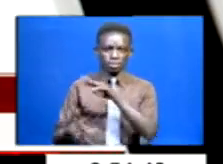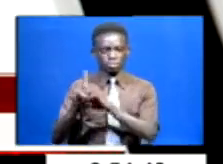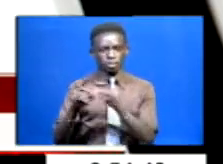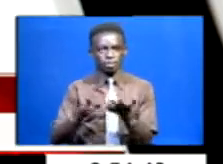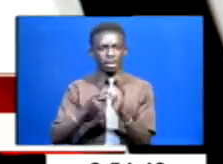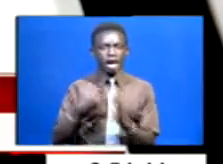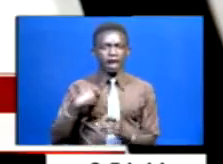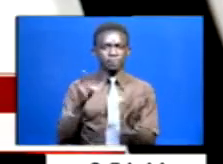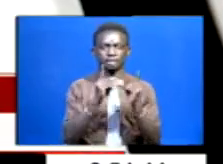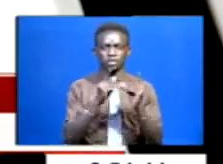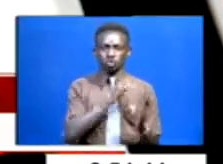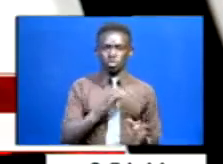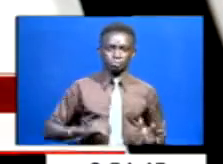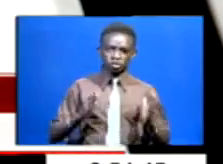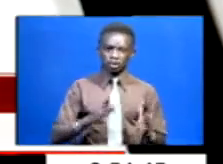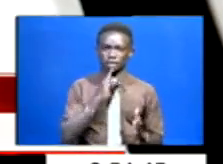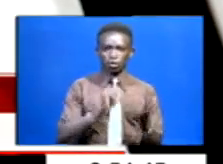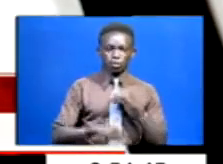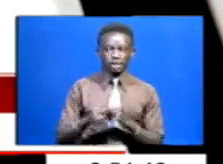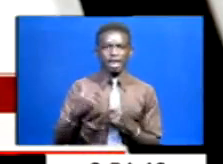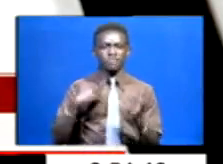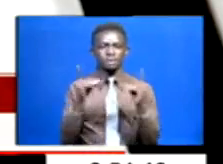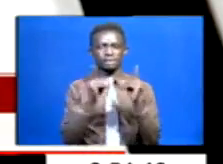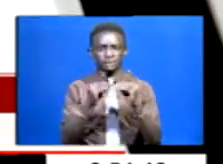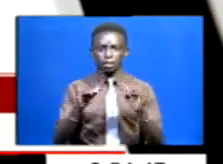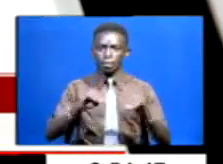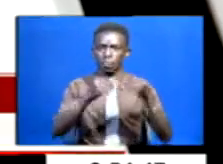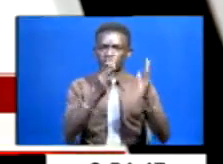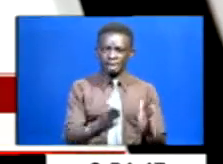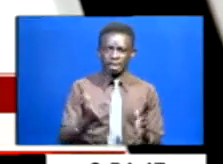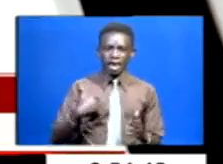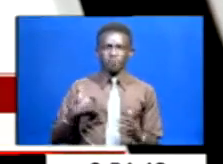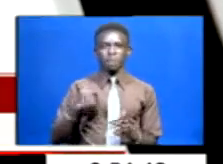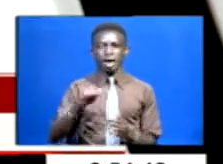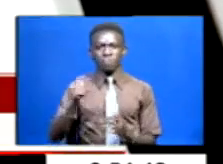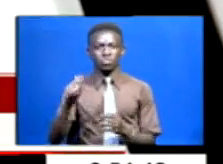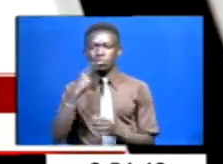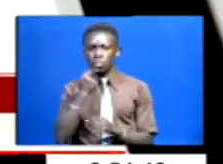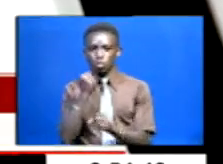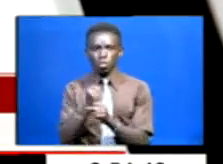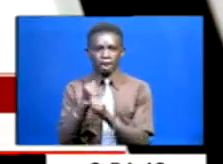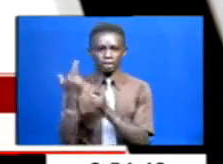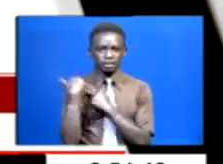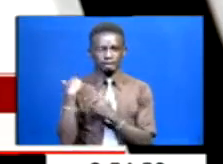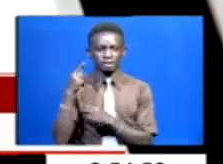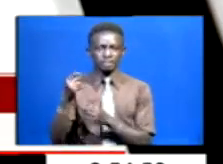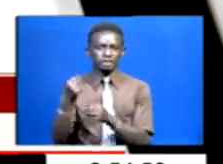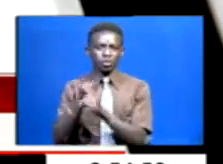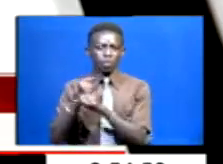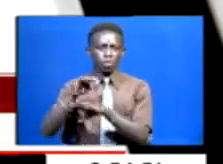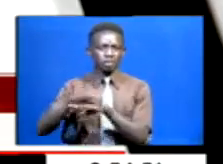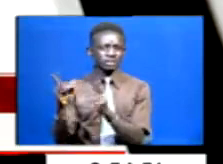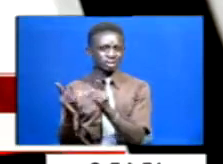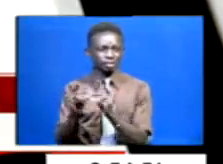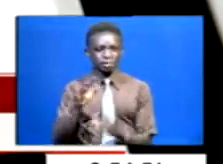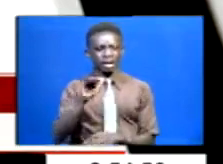that, there are data providers, and there are those who are also handling this particular data. Have you had a case